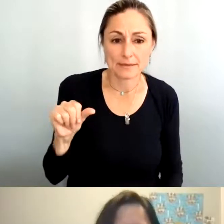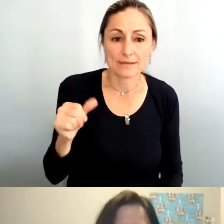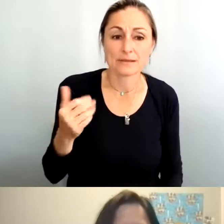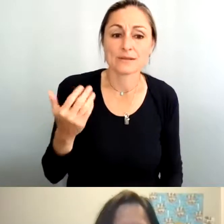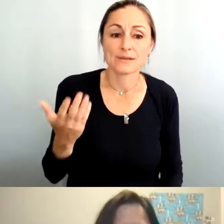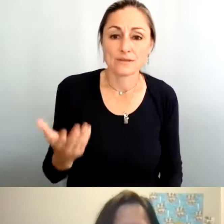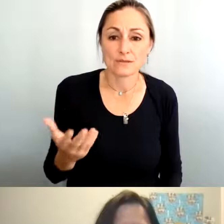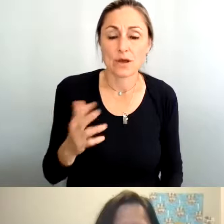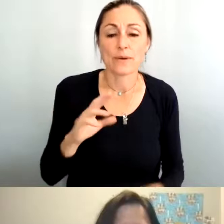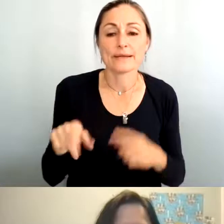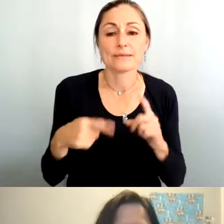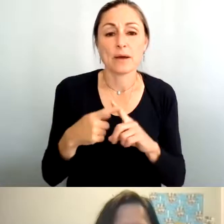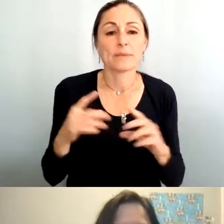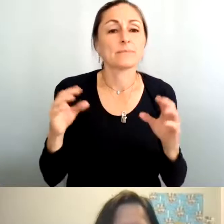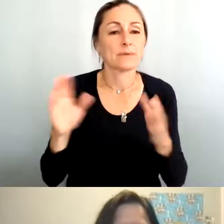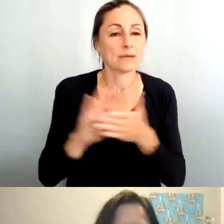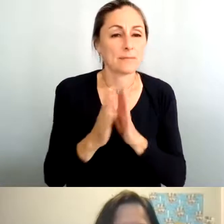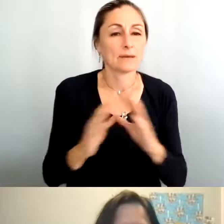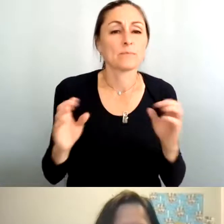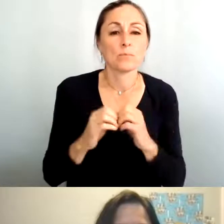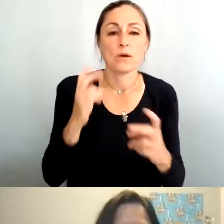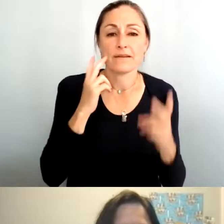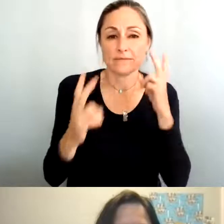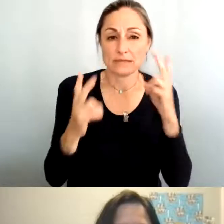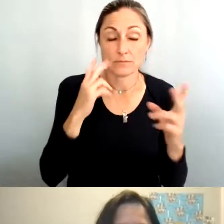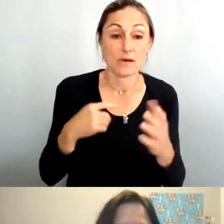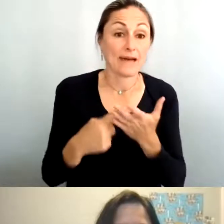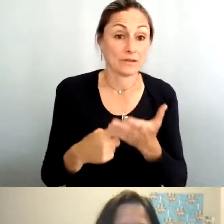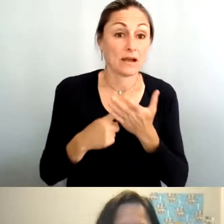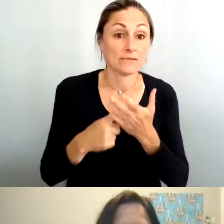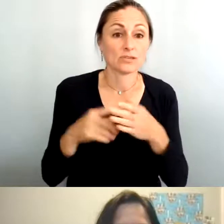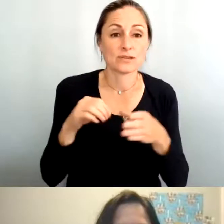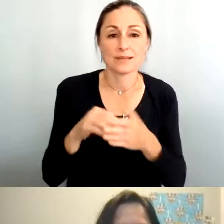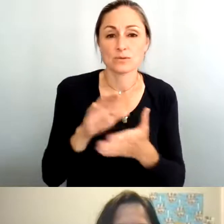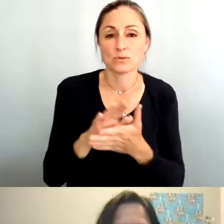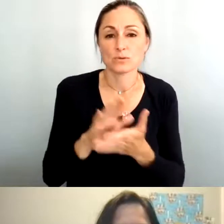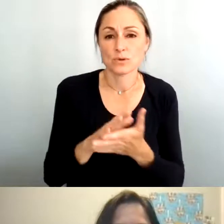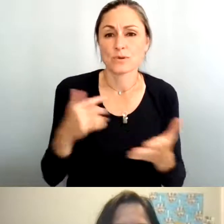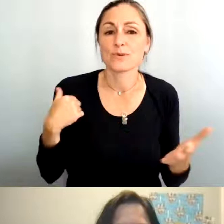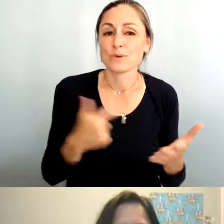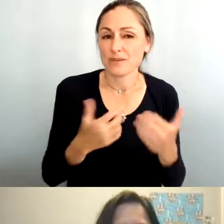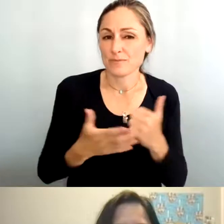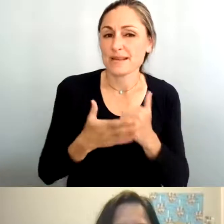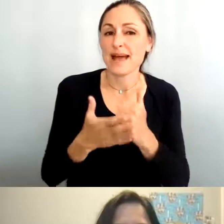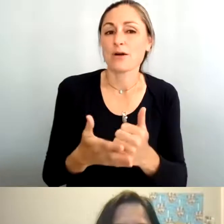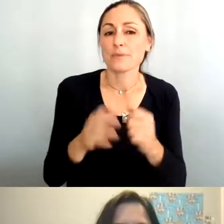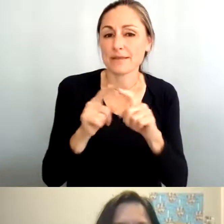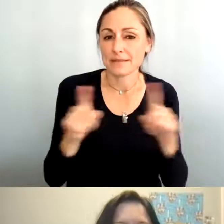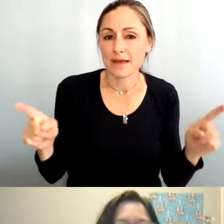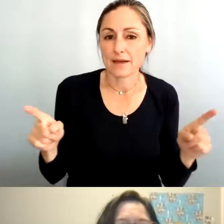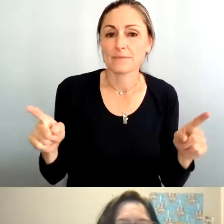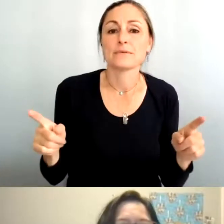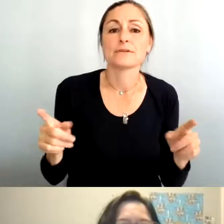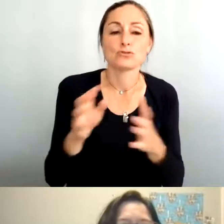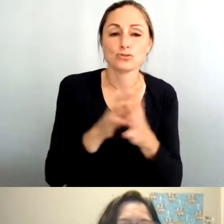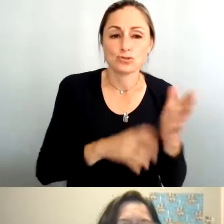it's about being more visible and having a conversation in schools. So we've been helping them draft a bill, which